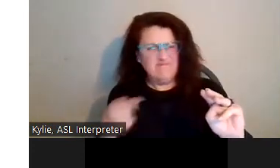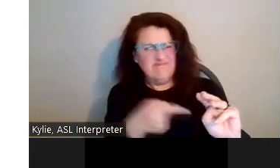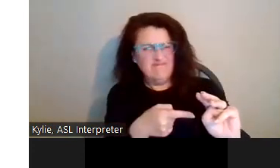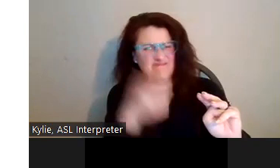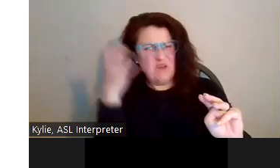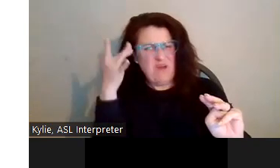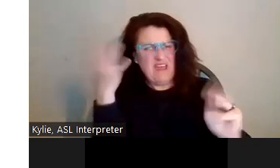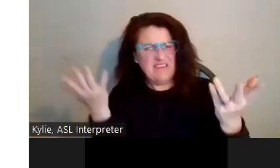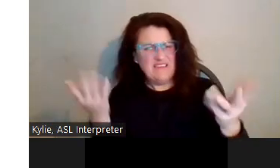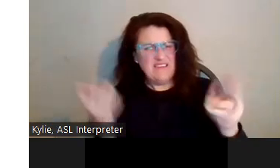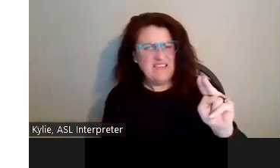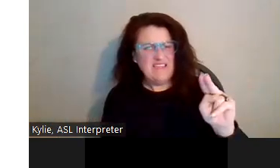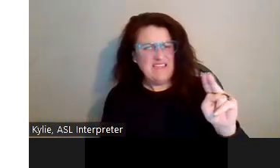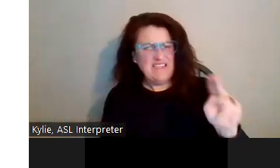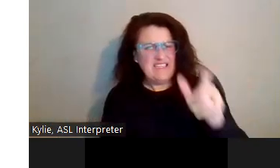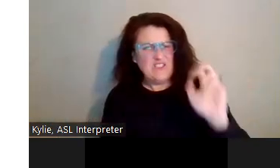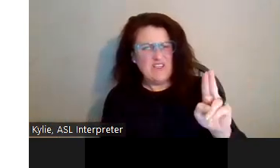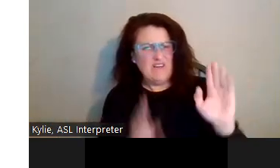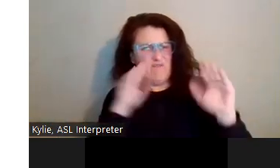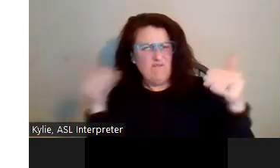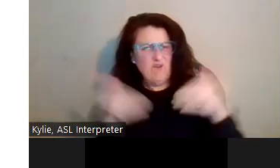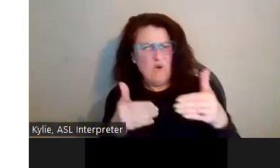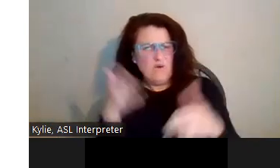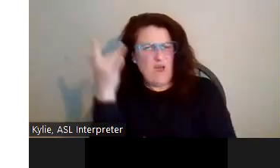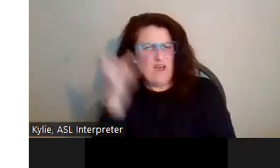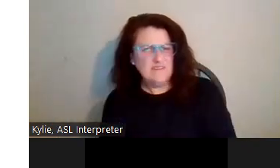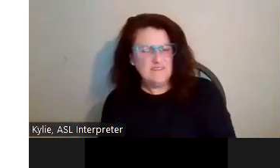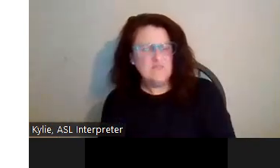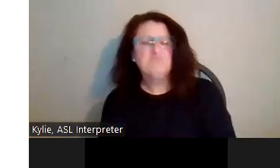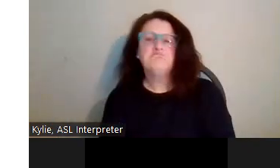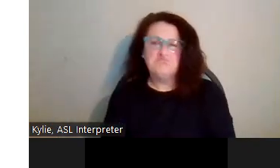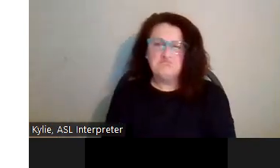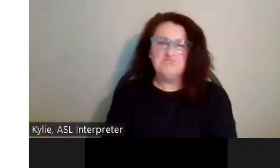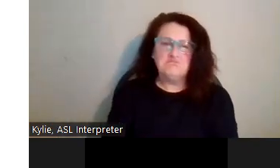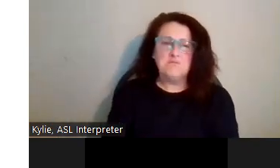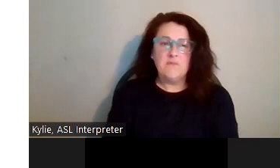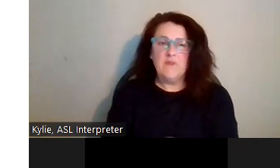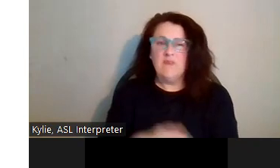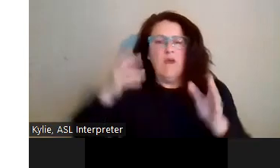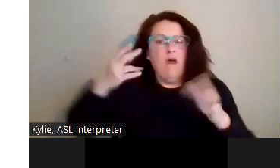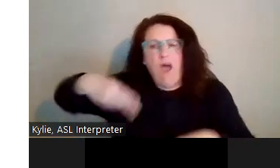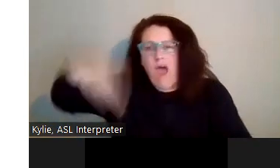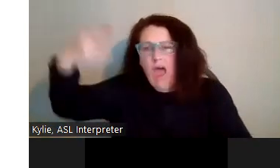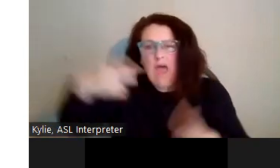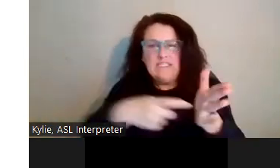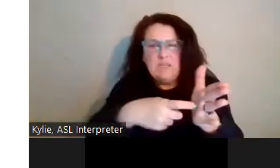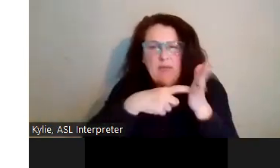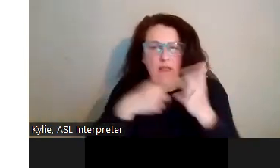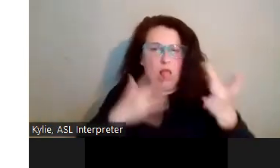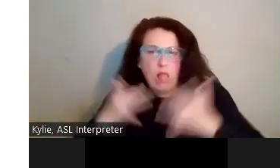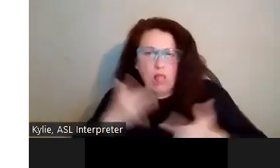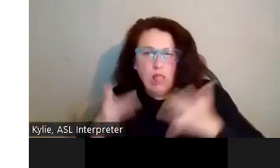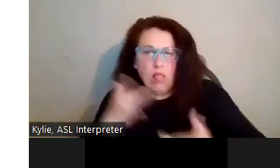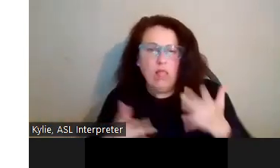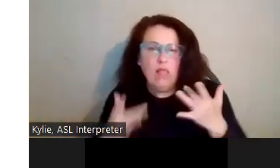Why in NextGen are we focused on STEM careers? Most STEM jobs right now are in high demand, but suffer from